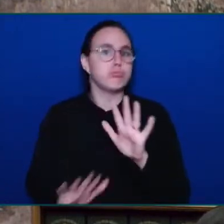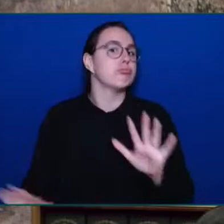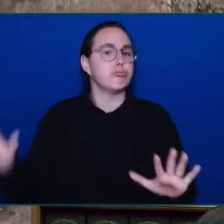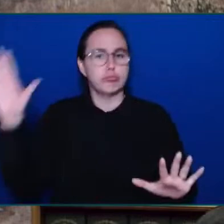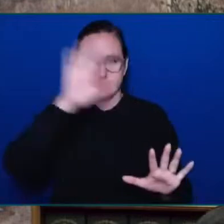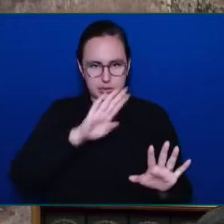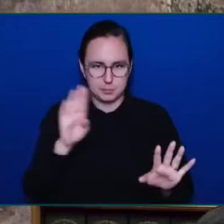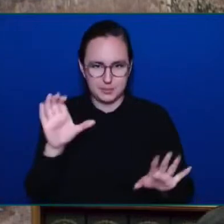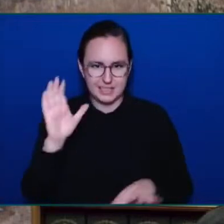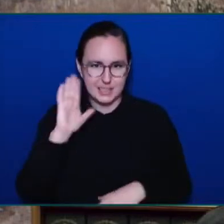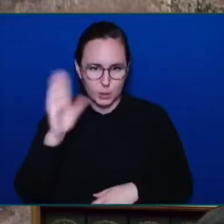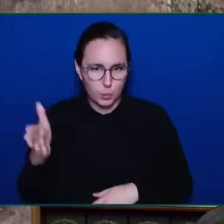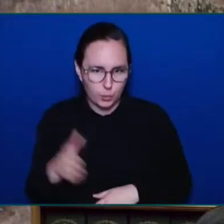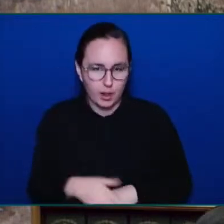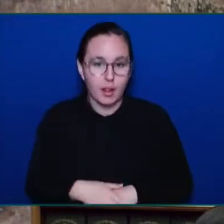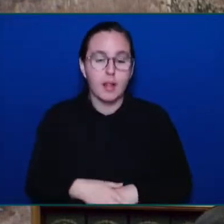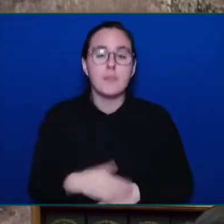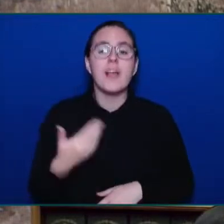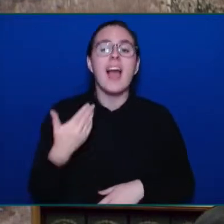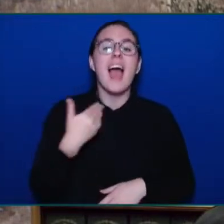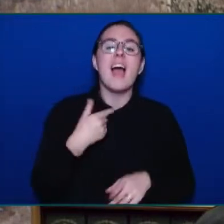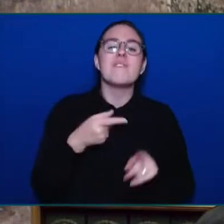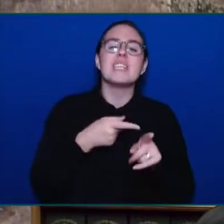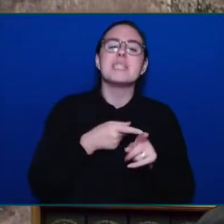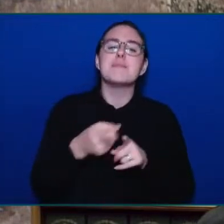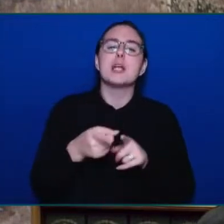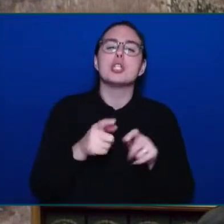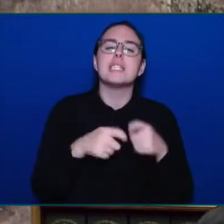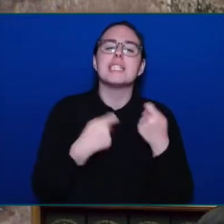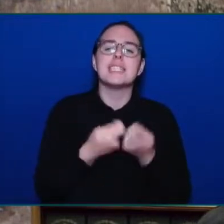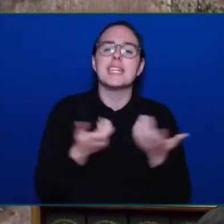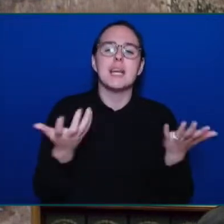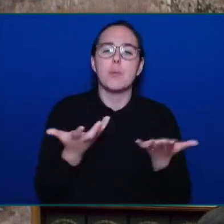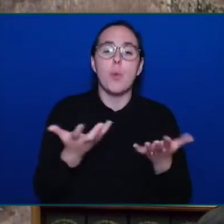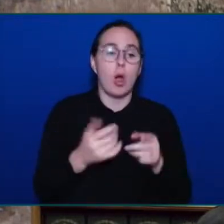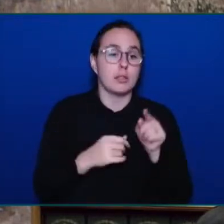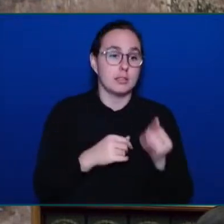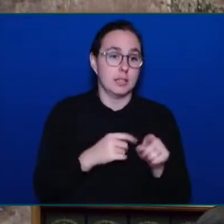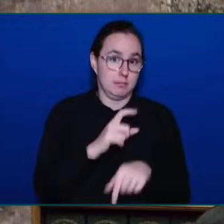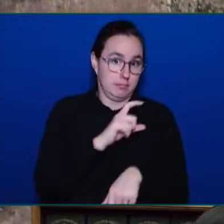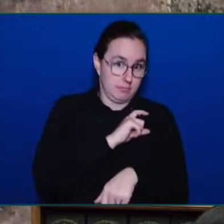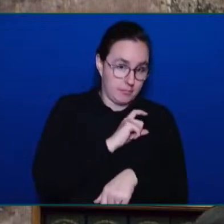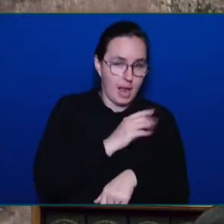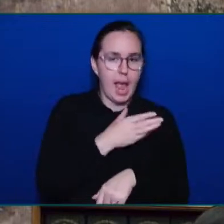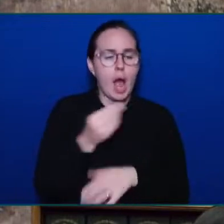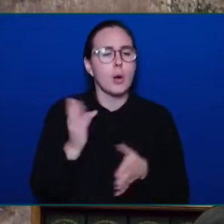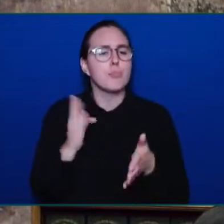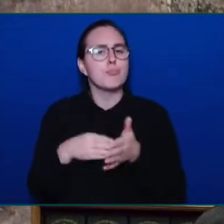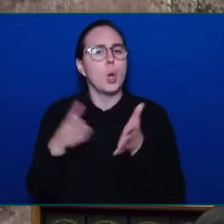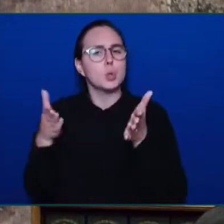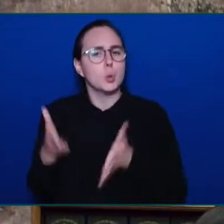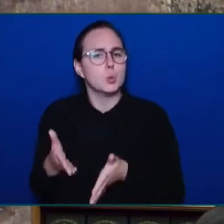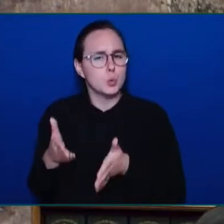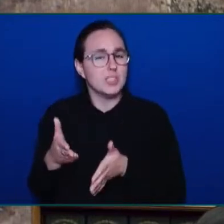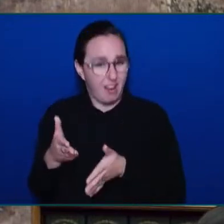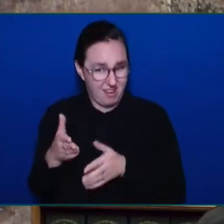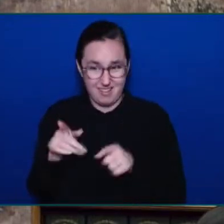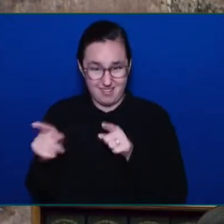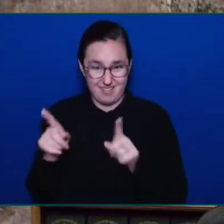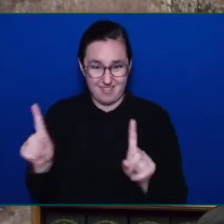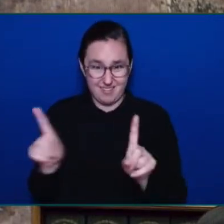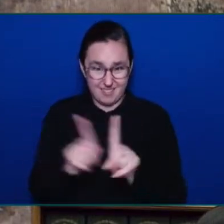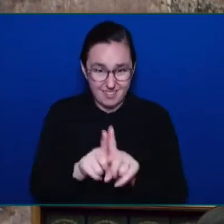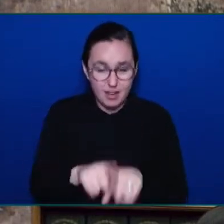prosecutors, and probation officers and correction officials to be able to deal with people that police have